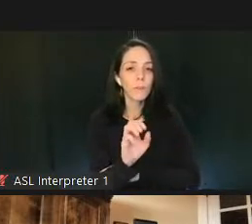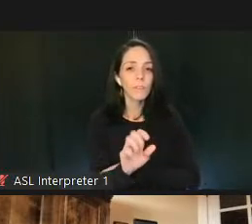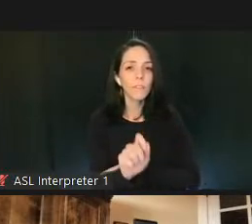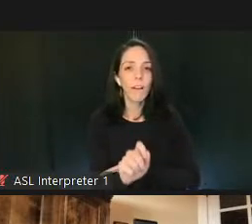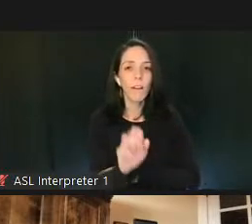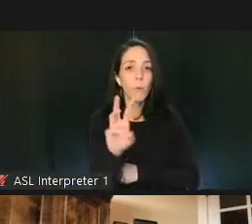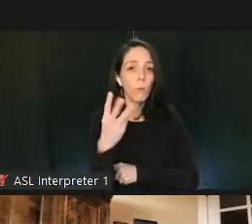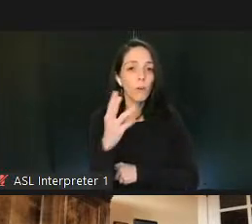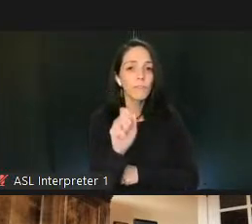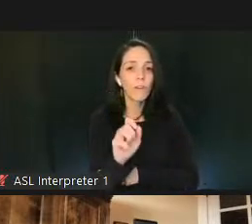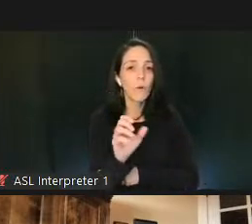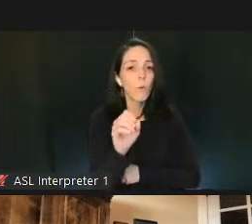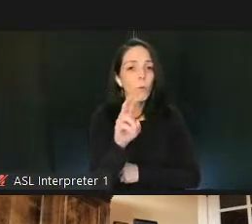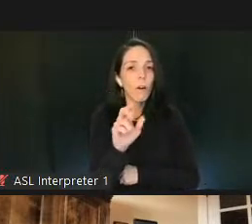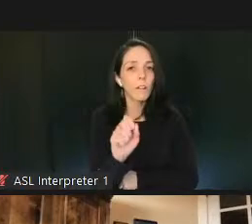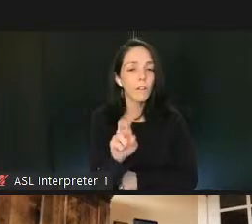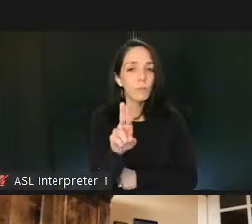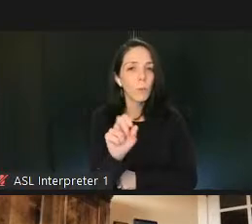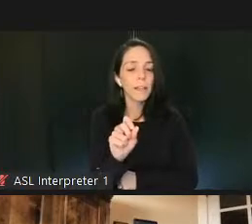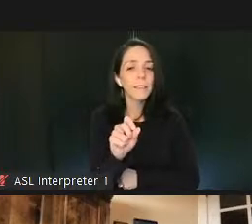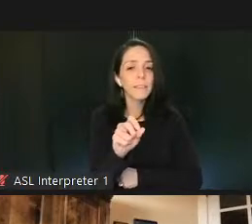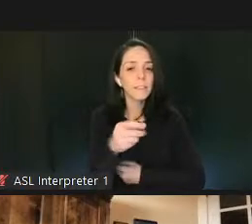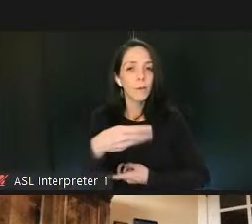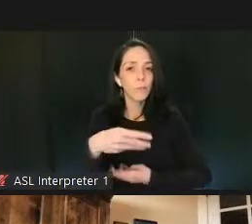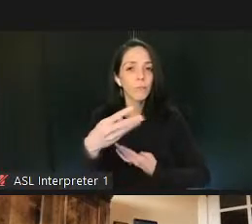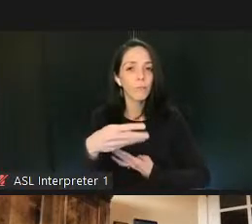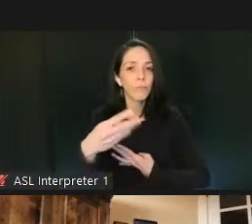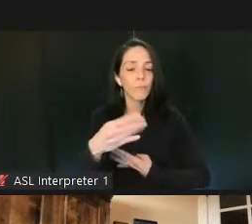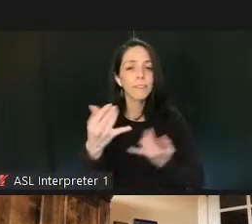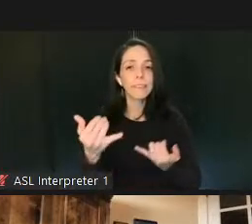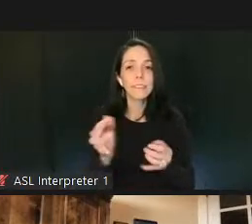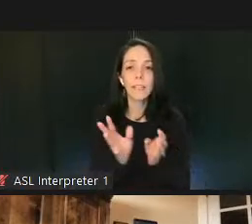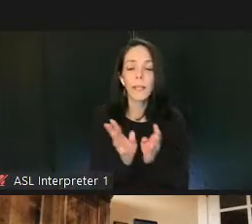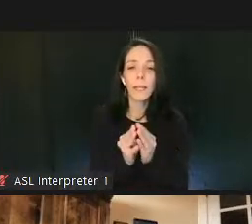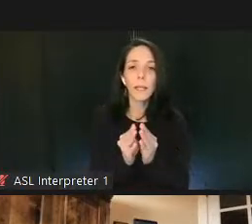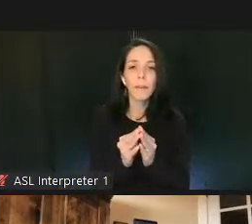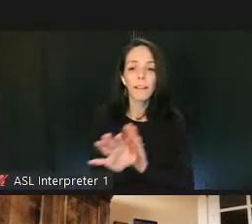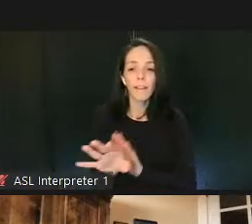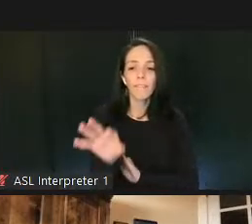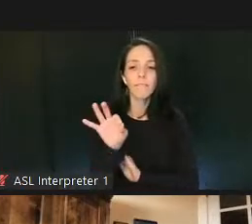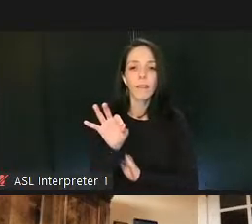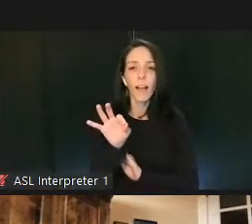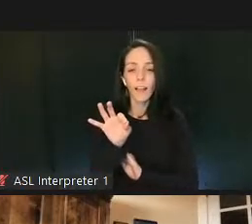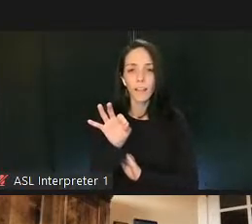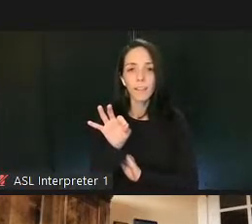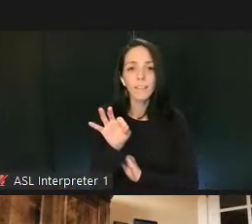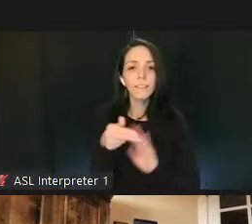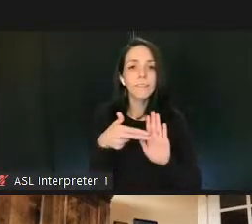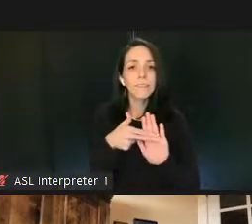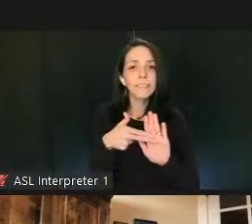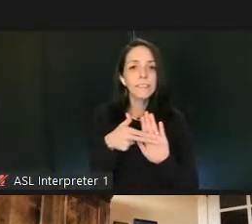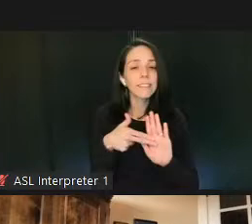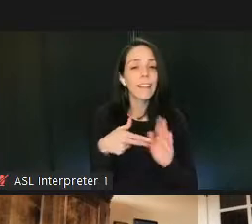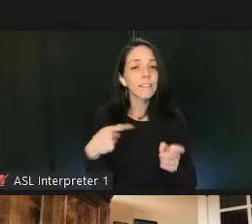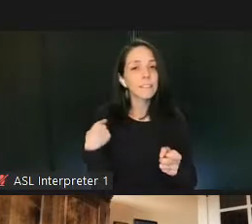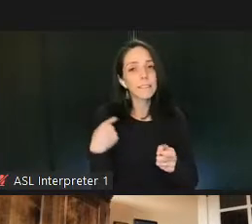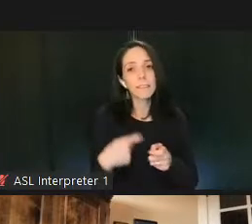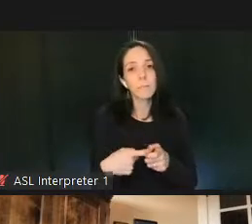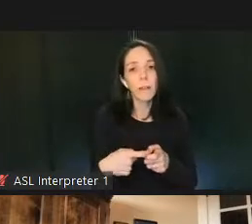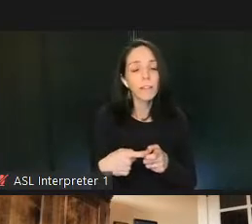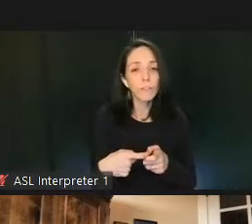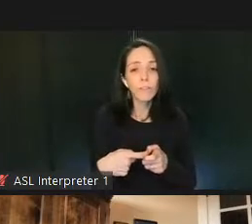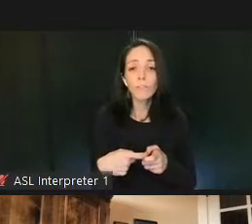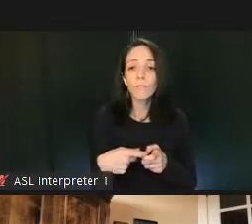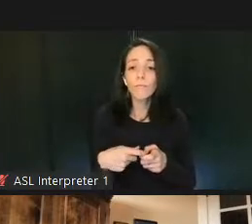www.co.washington.or.us, and scroll down to today's meeting, and you will find the option for slides in Spanish if you would like to follow